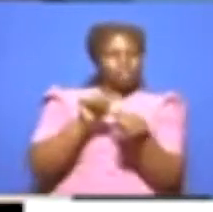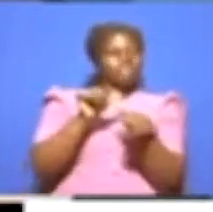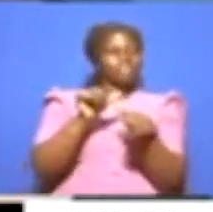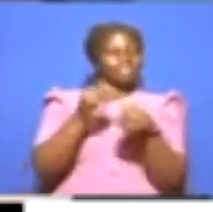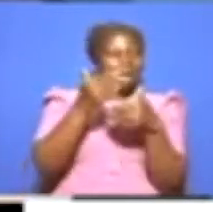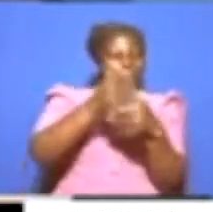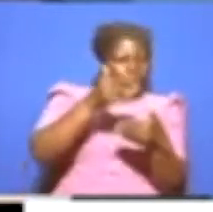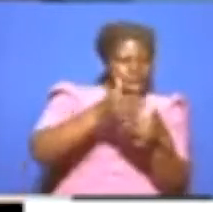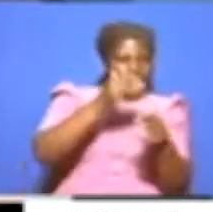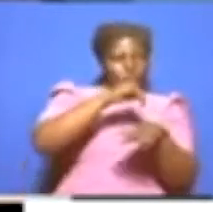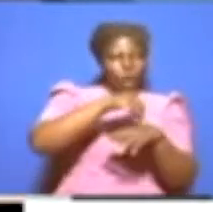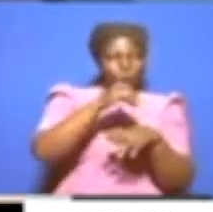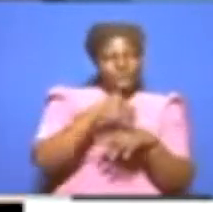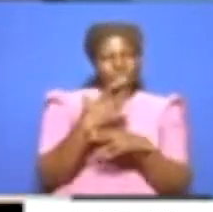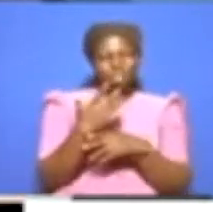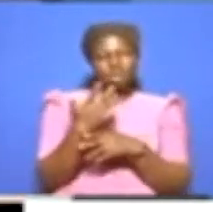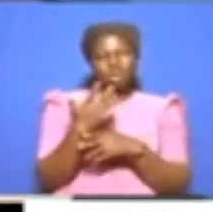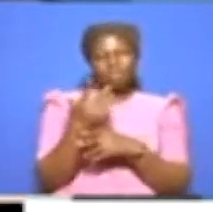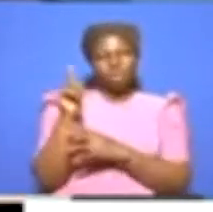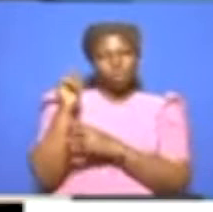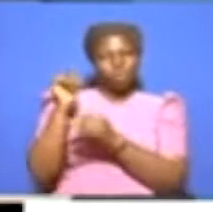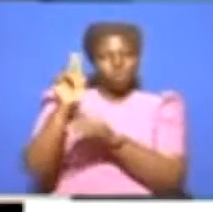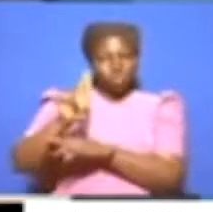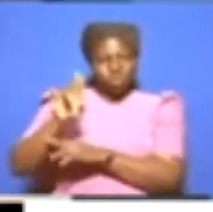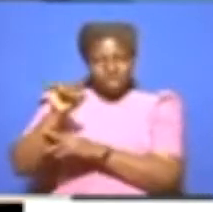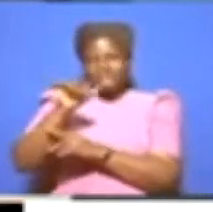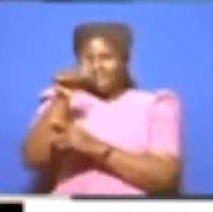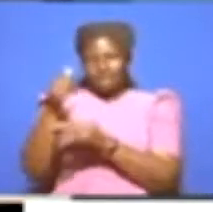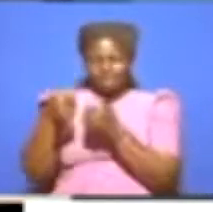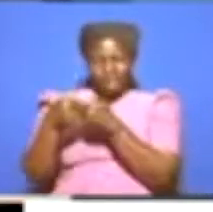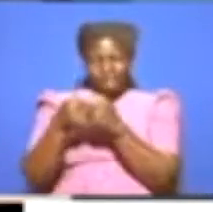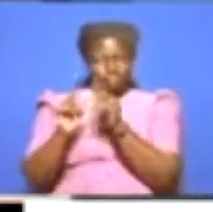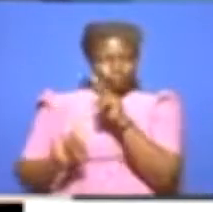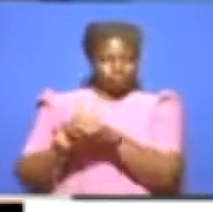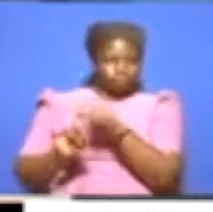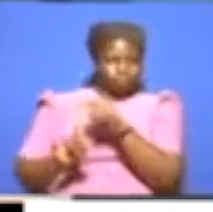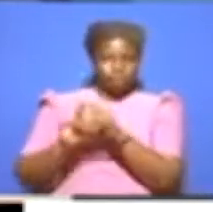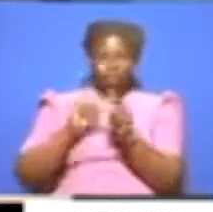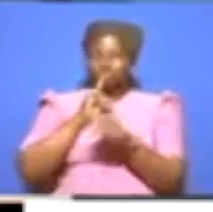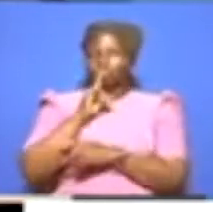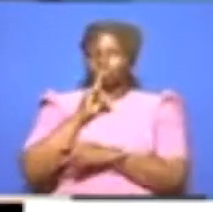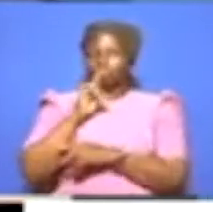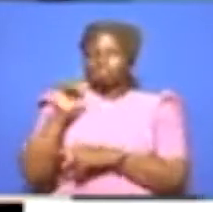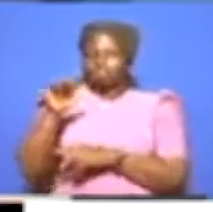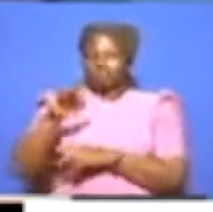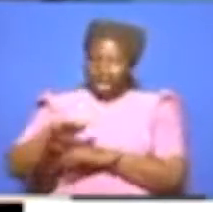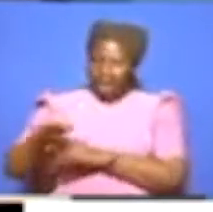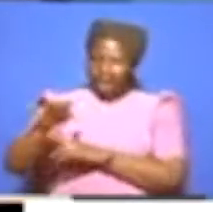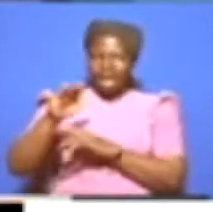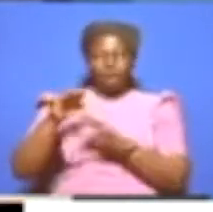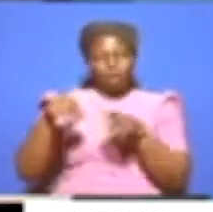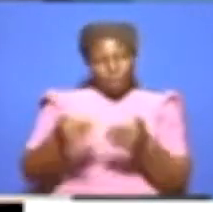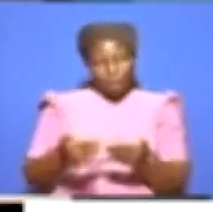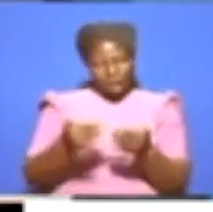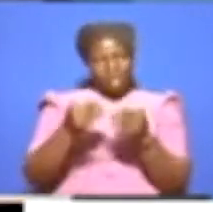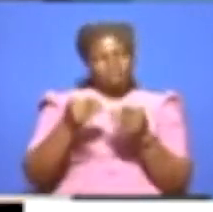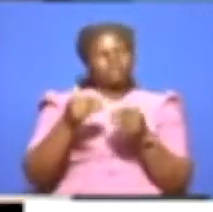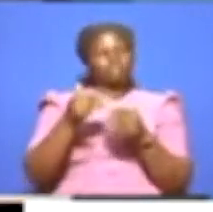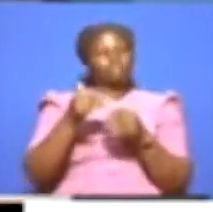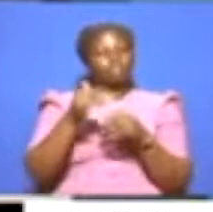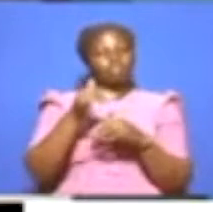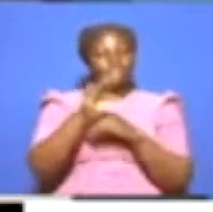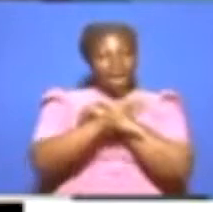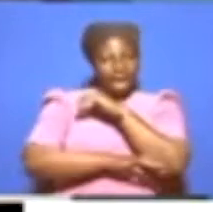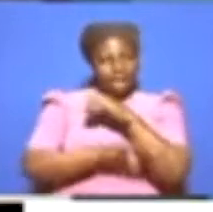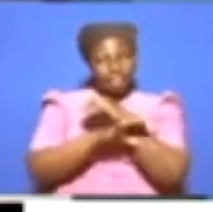challenges that are emerging, and they need to be dealt with. So the jurisdiction is another one. There is also a very interesting issue,